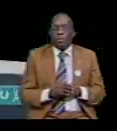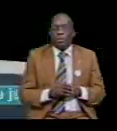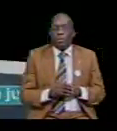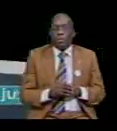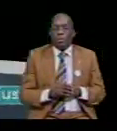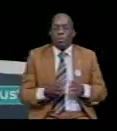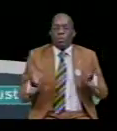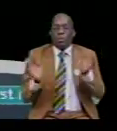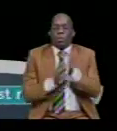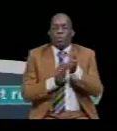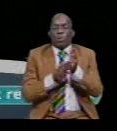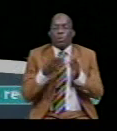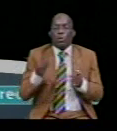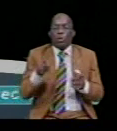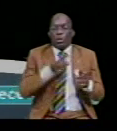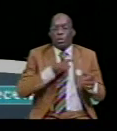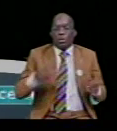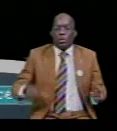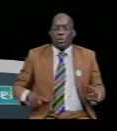Praise the Lord.